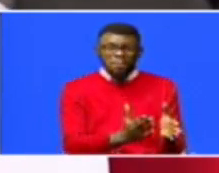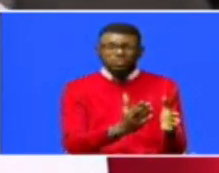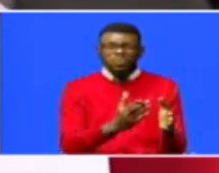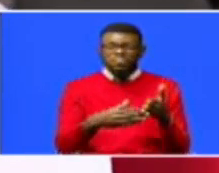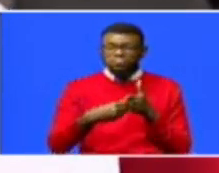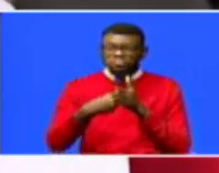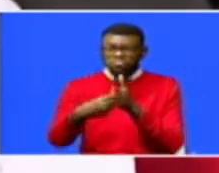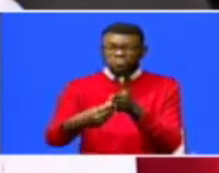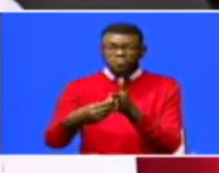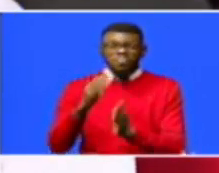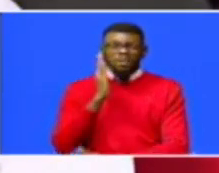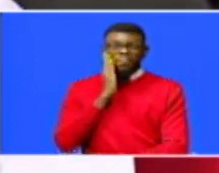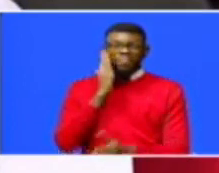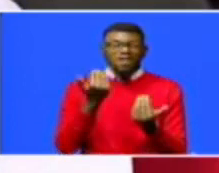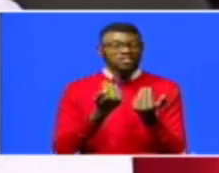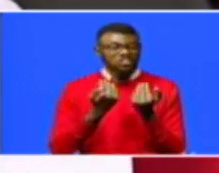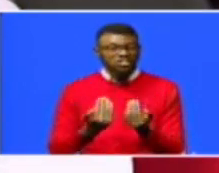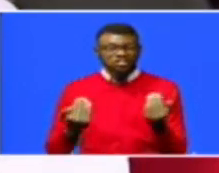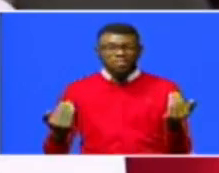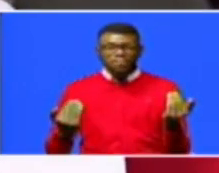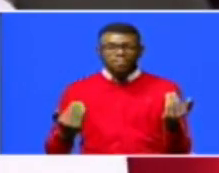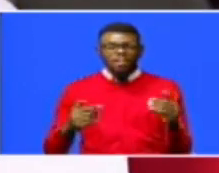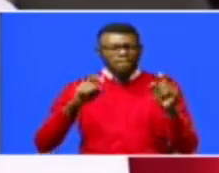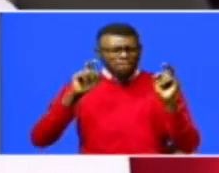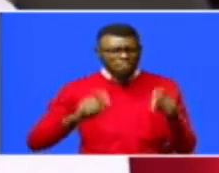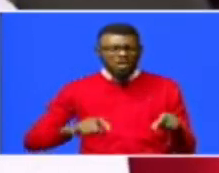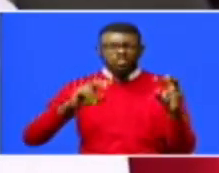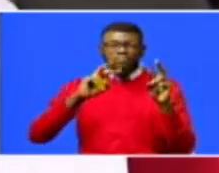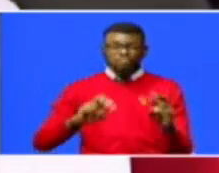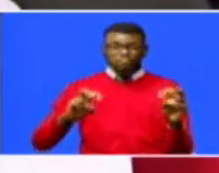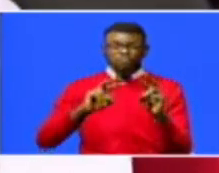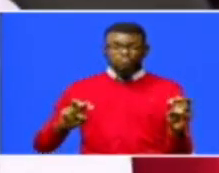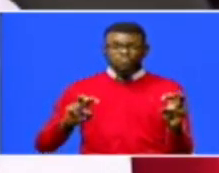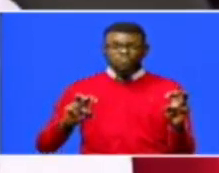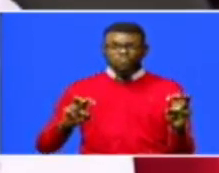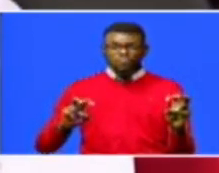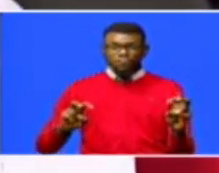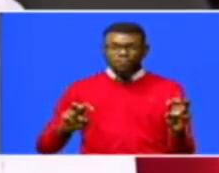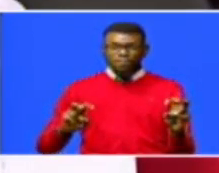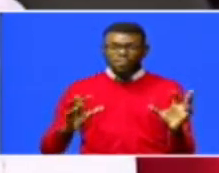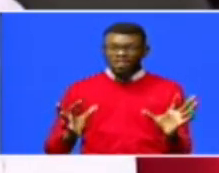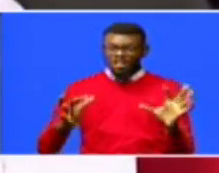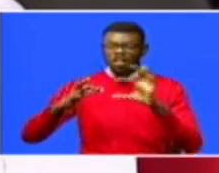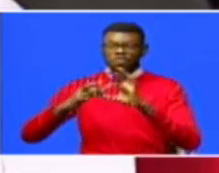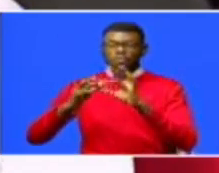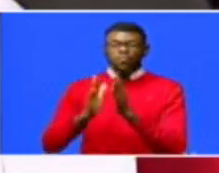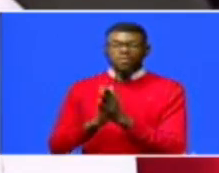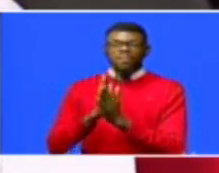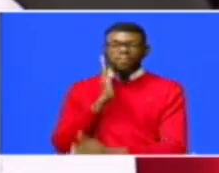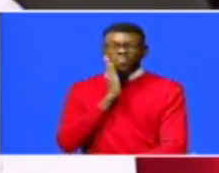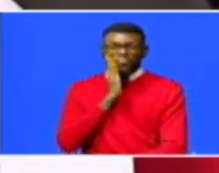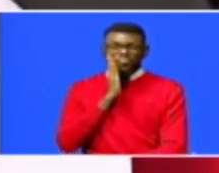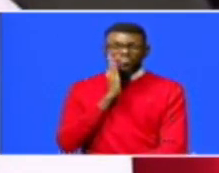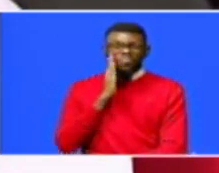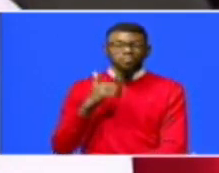mother of these kids, and therefore they should be traced and reunited. So I left the